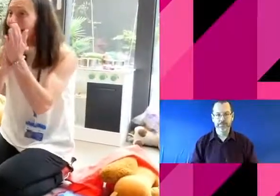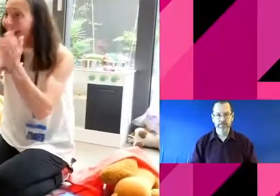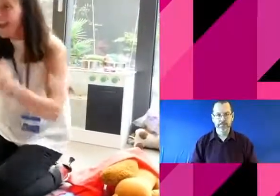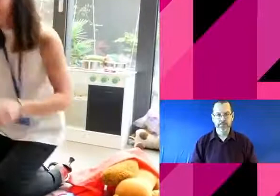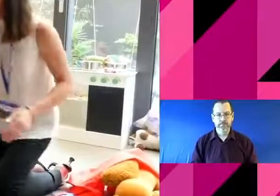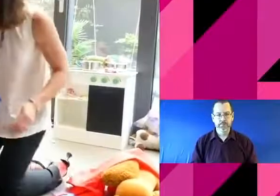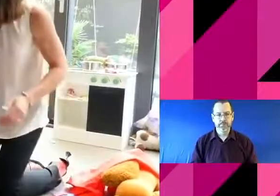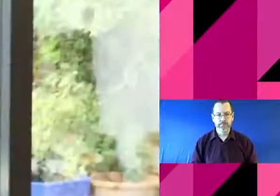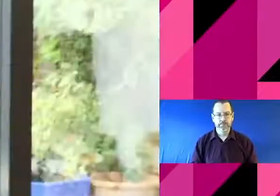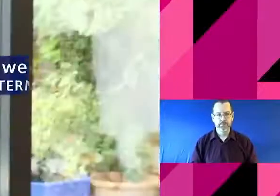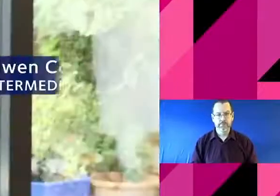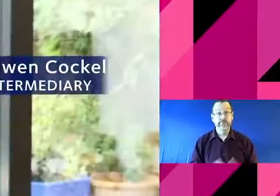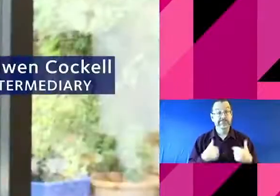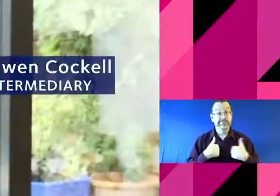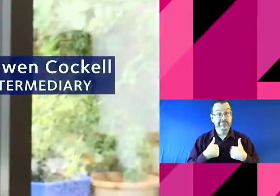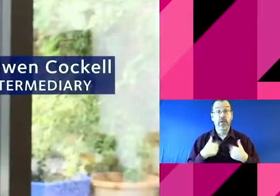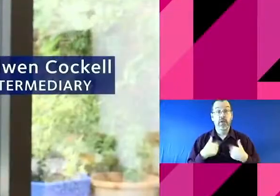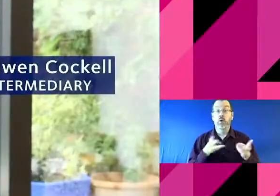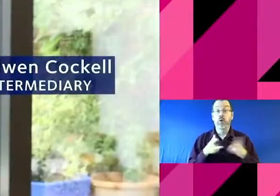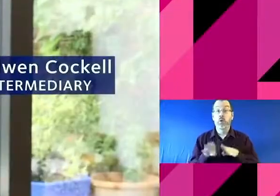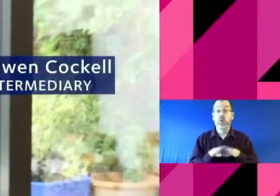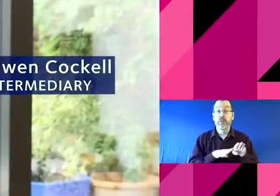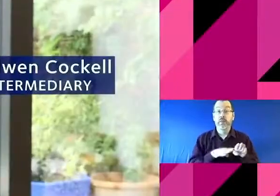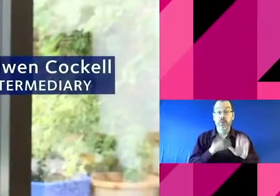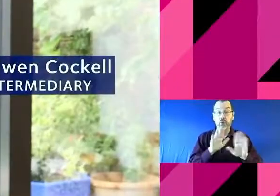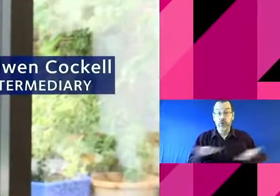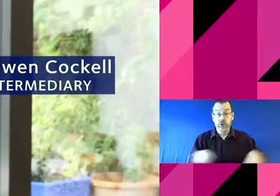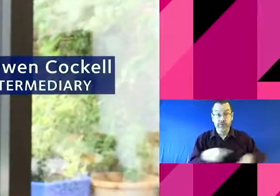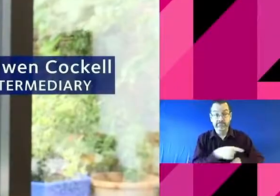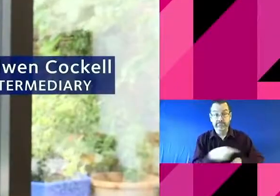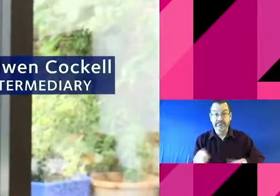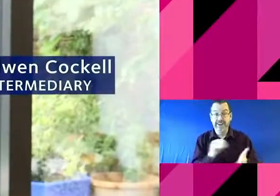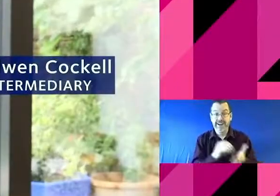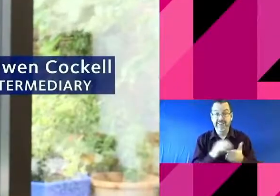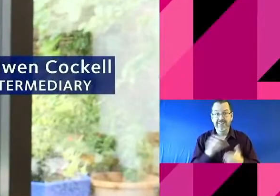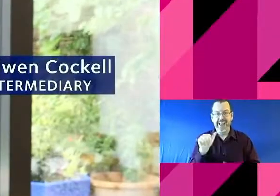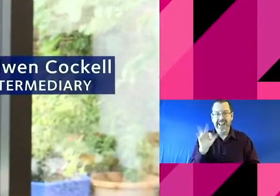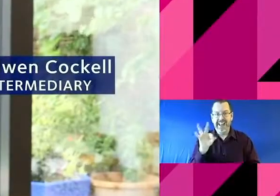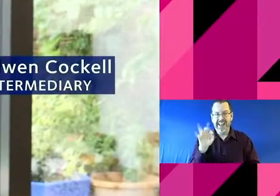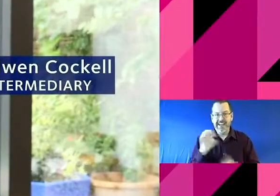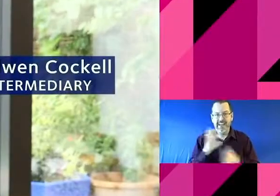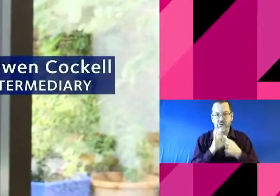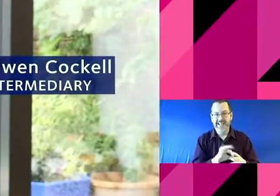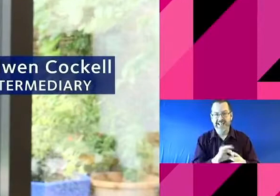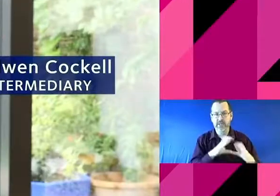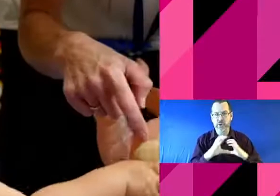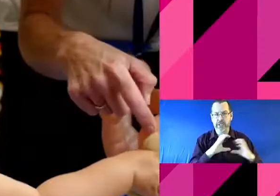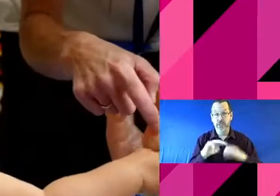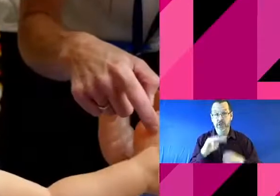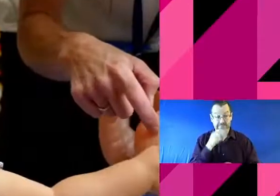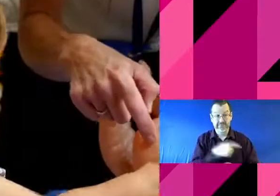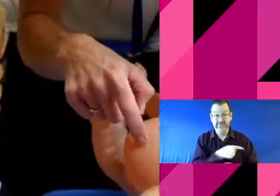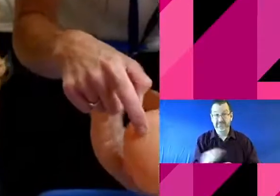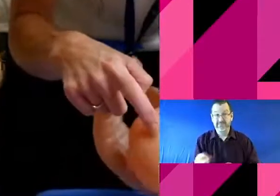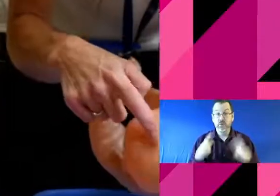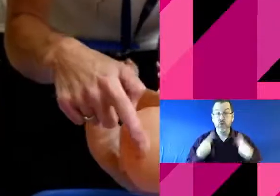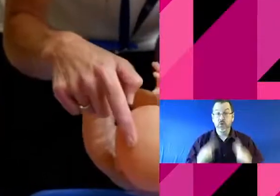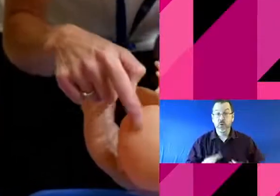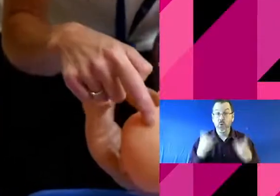I work with children who've got age-related communication, which basically means that they are vulnerable because of their